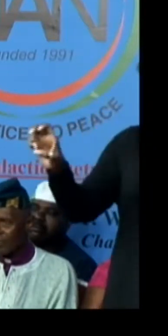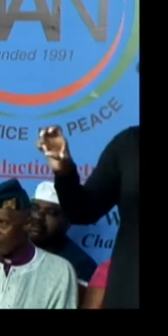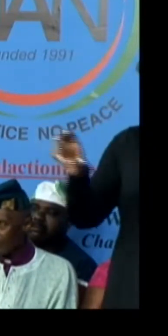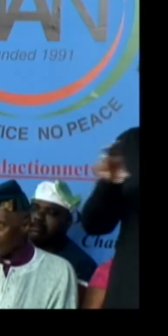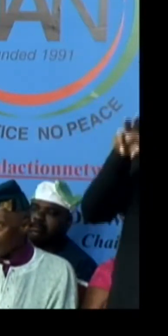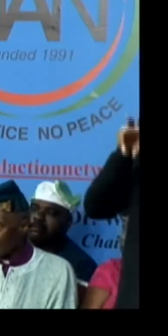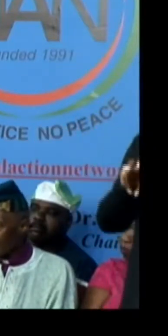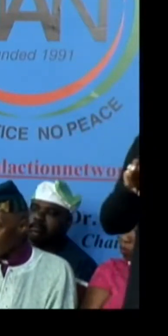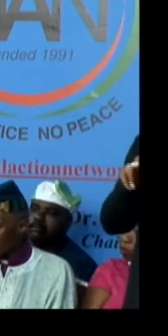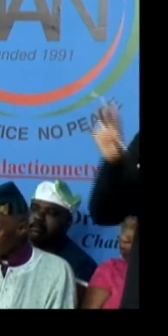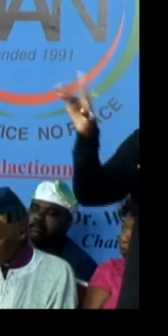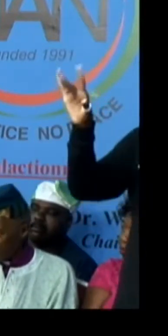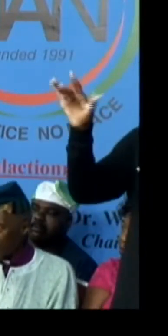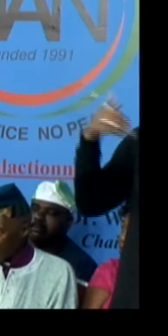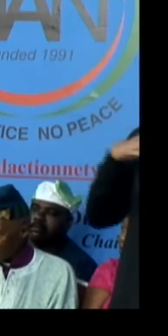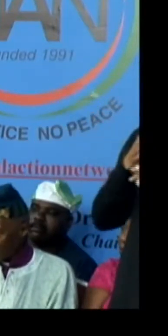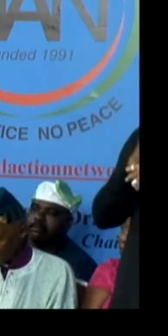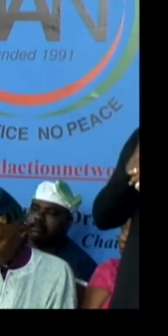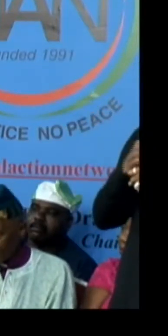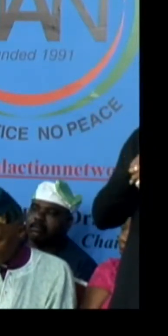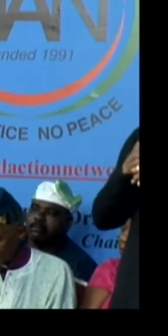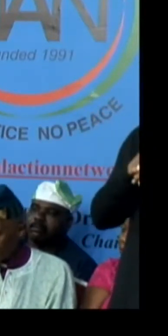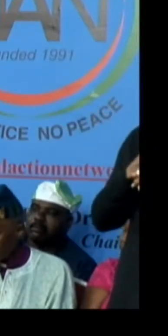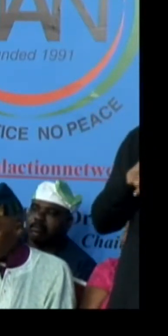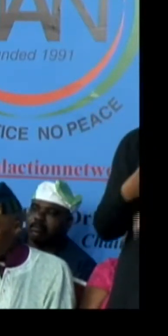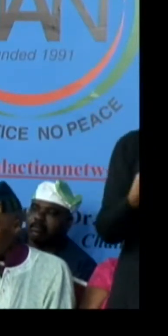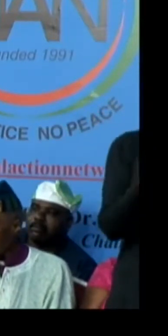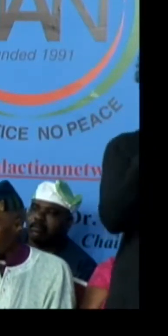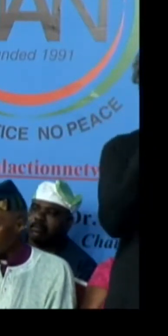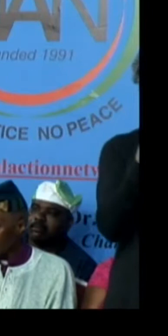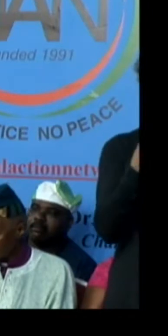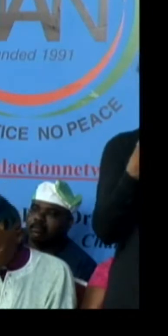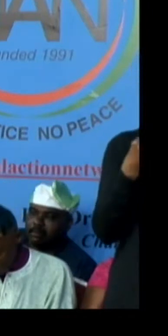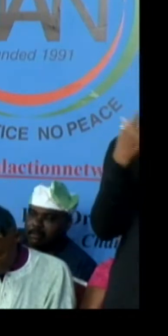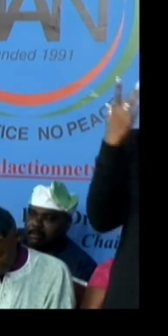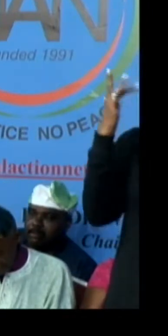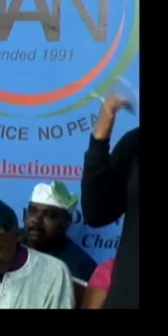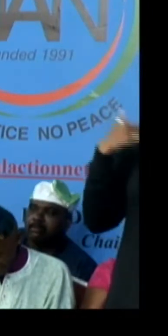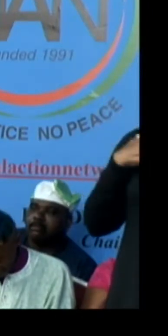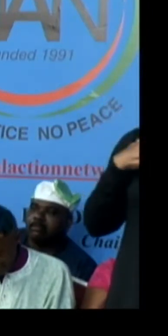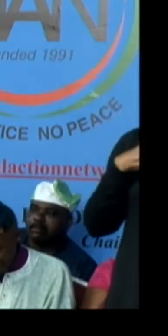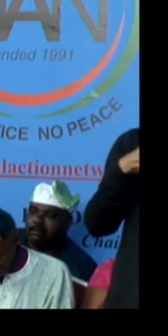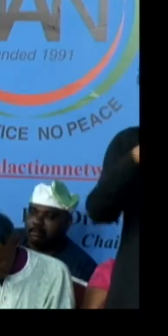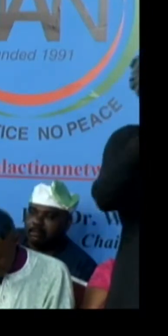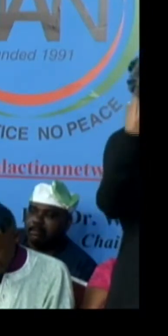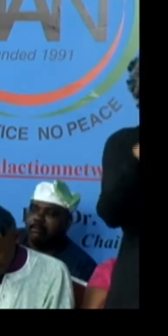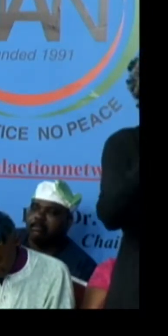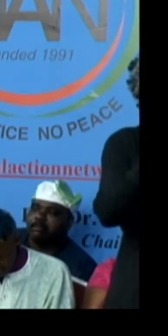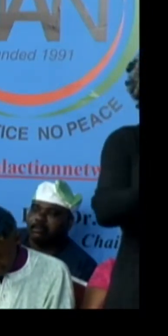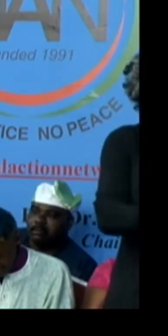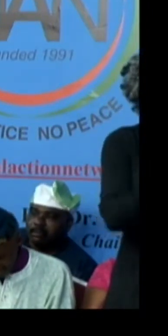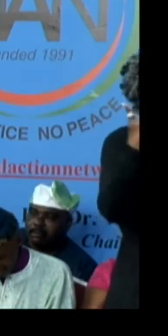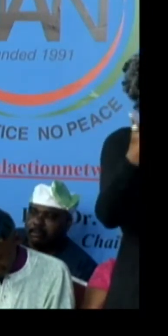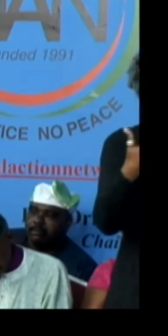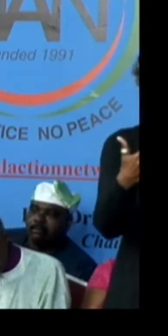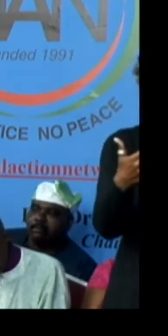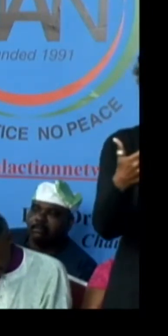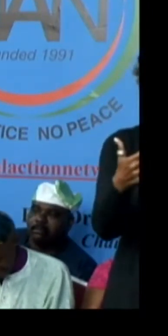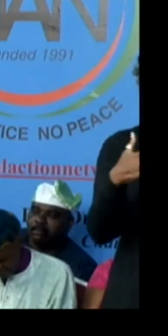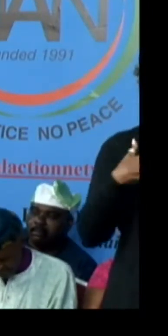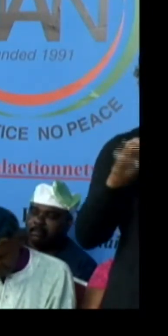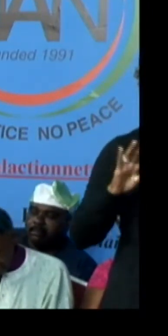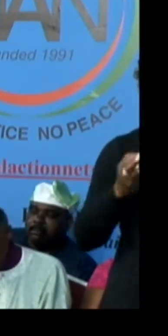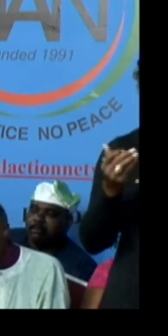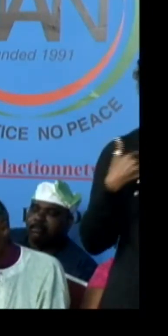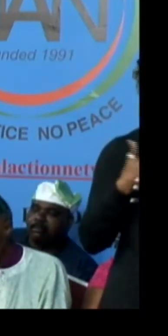until Dr. King and others marched. That is how we were raised, hearing the stories. When I